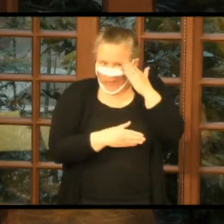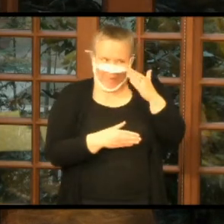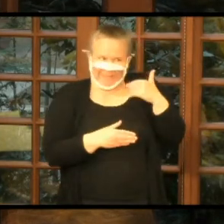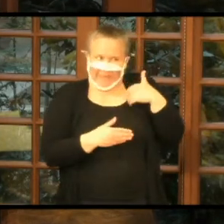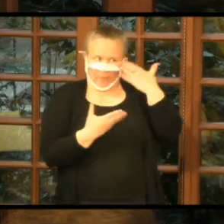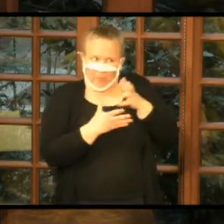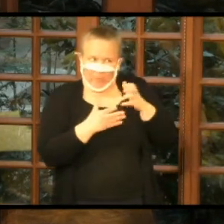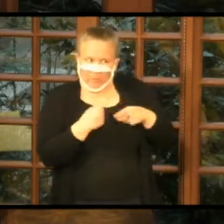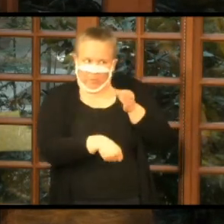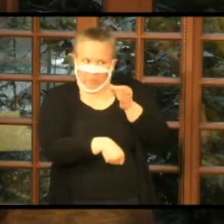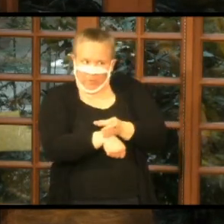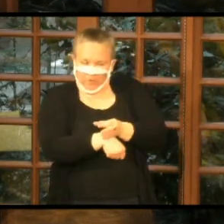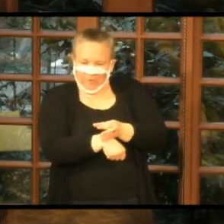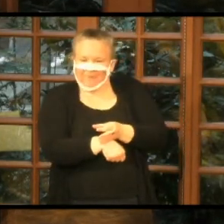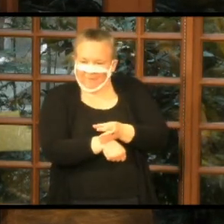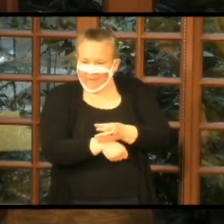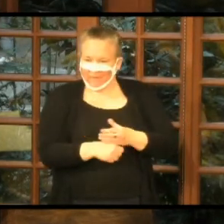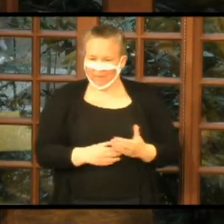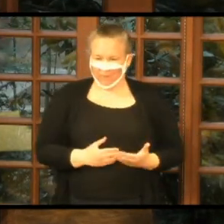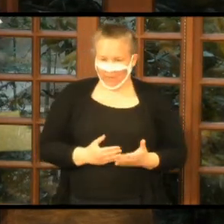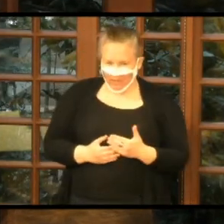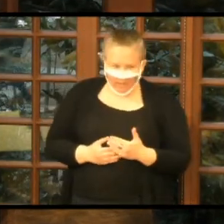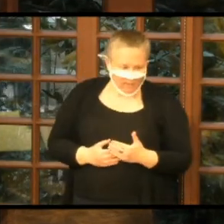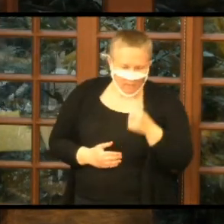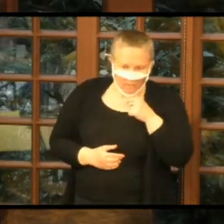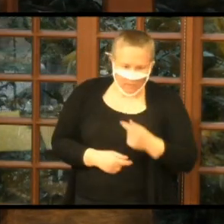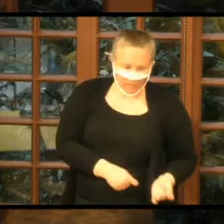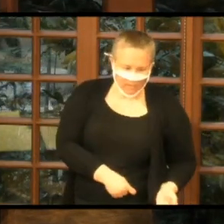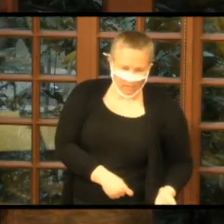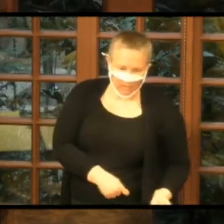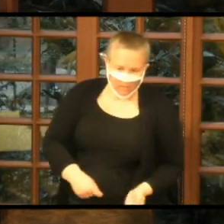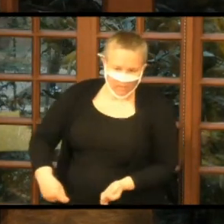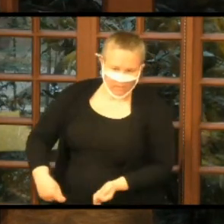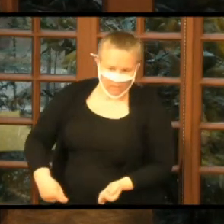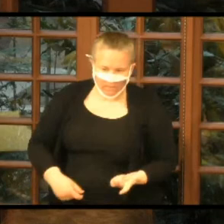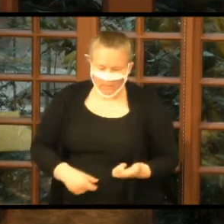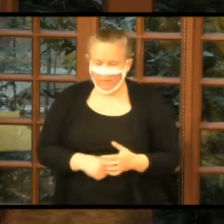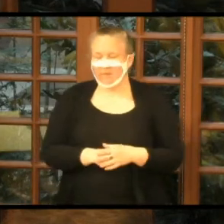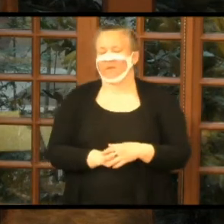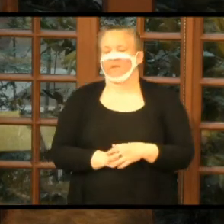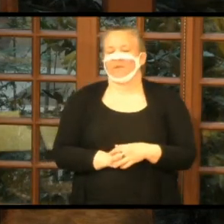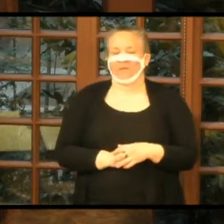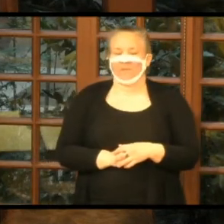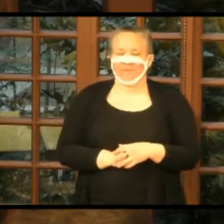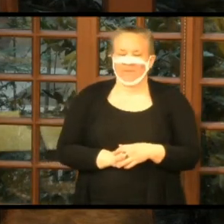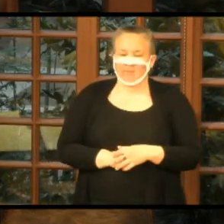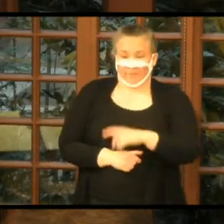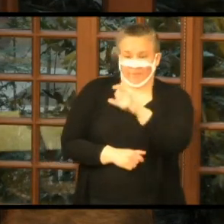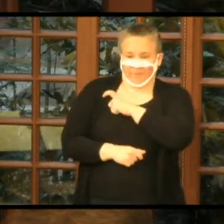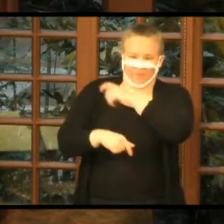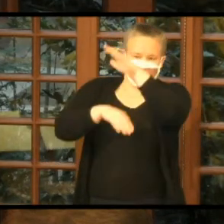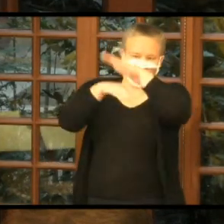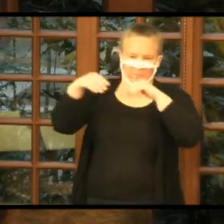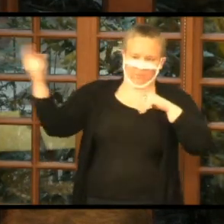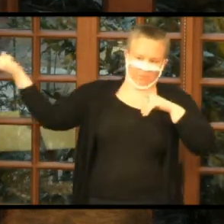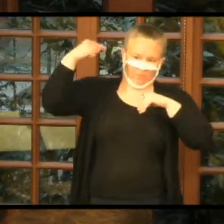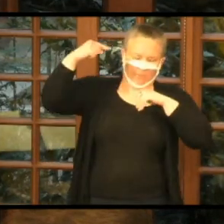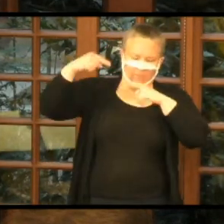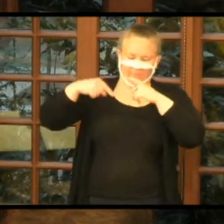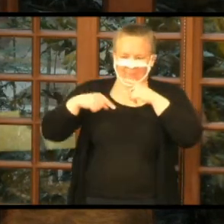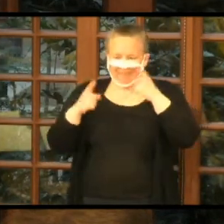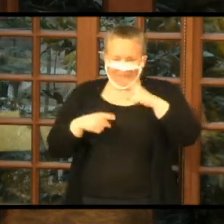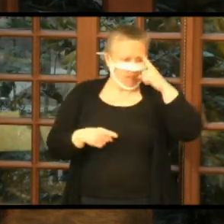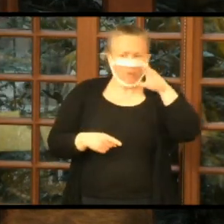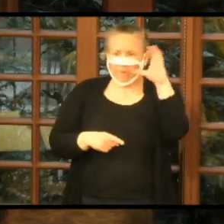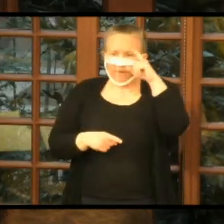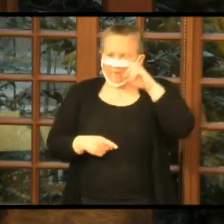them. It was very easy to lure the girl away. The police were called. They thought they were